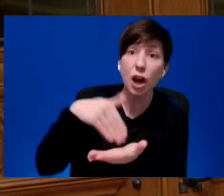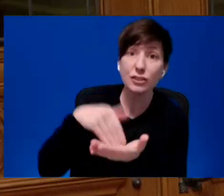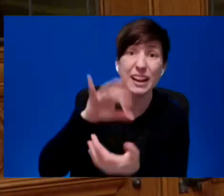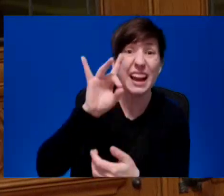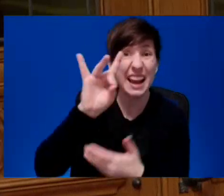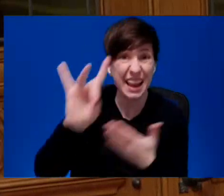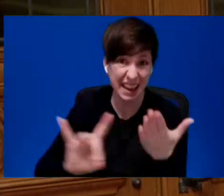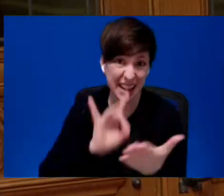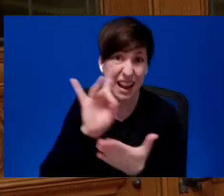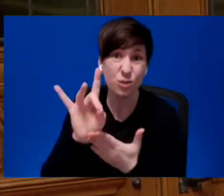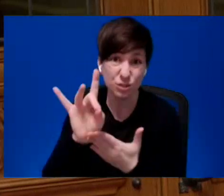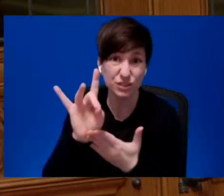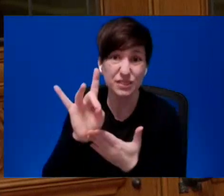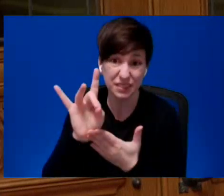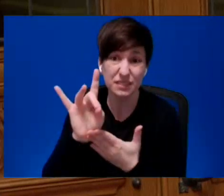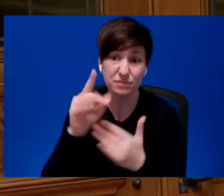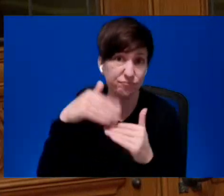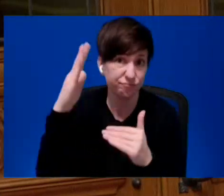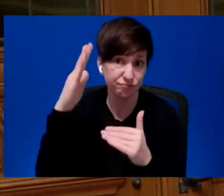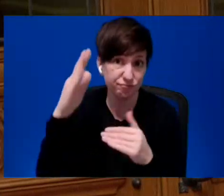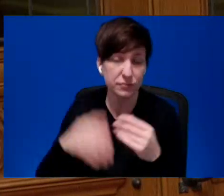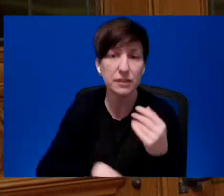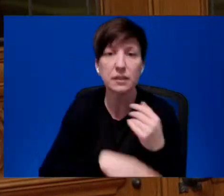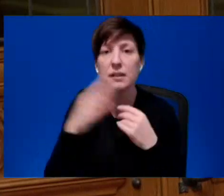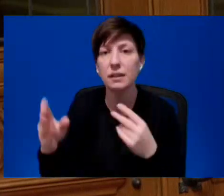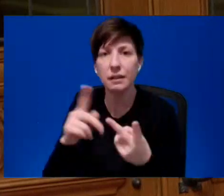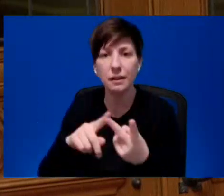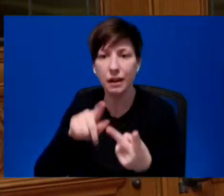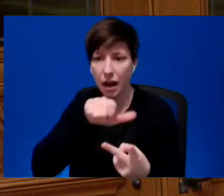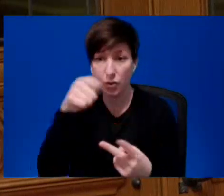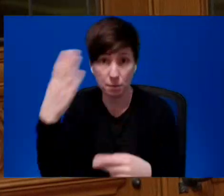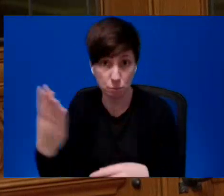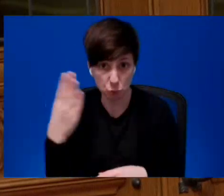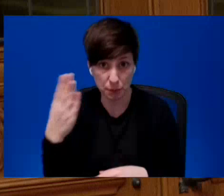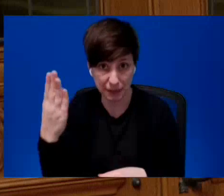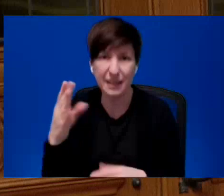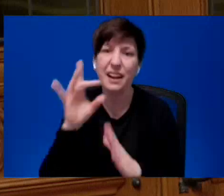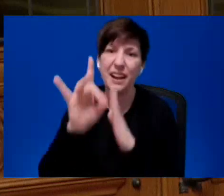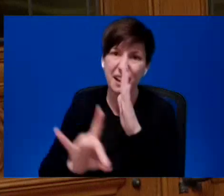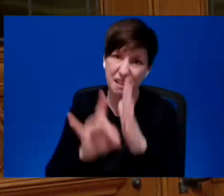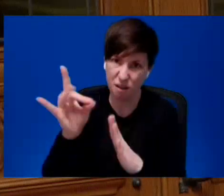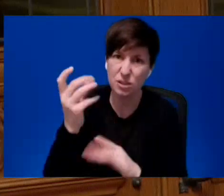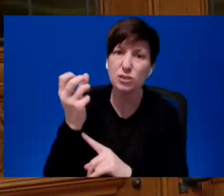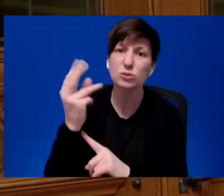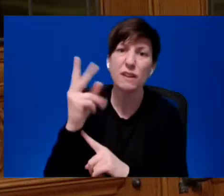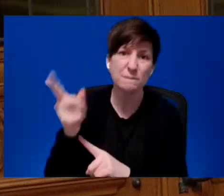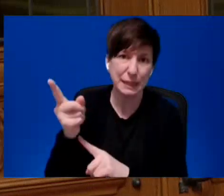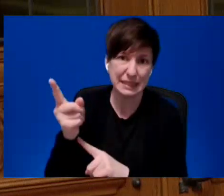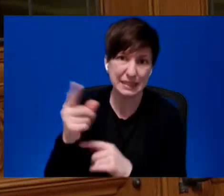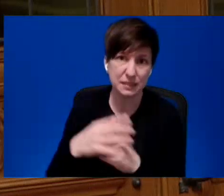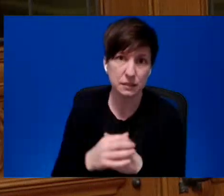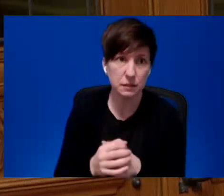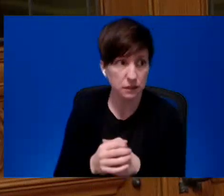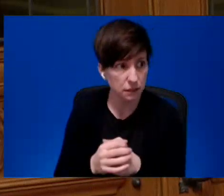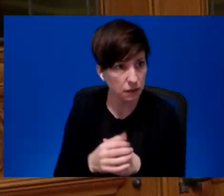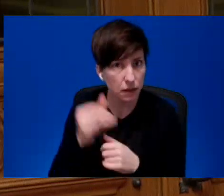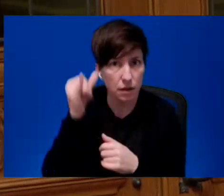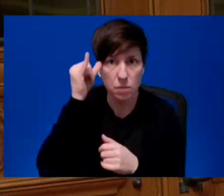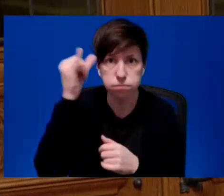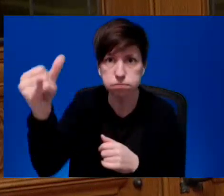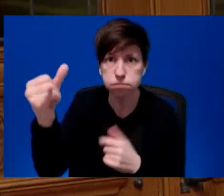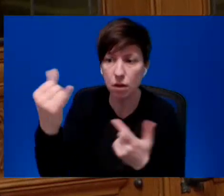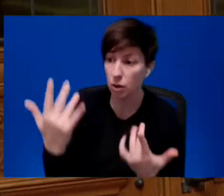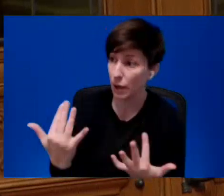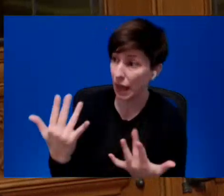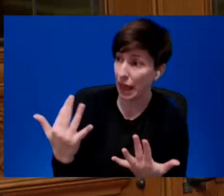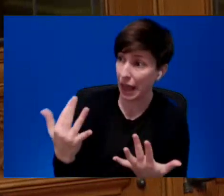was 8 hours and 12 minutes. People in BC are dying. They're dying in hallways, and